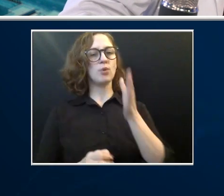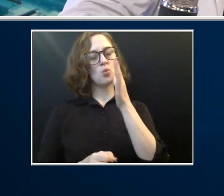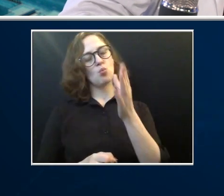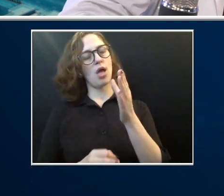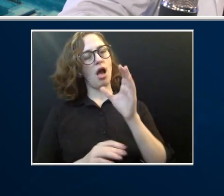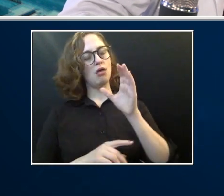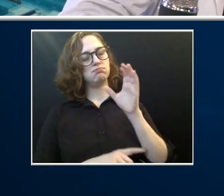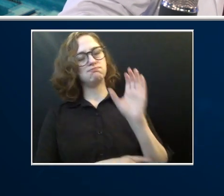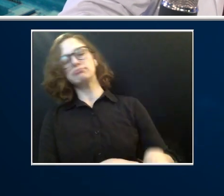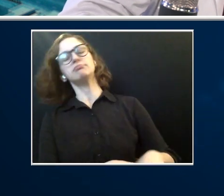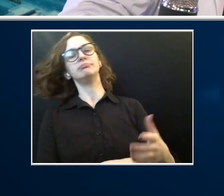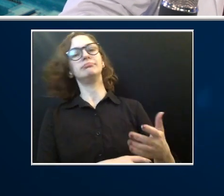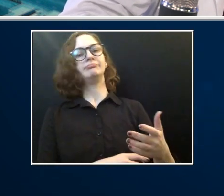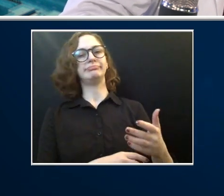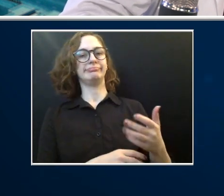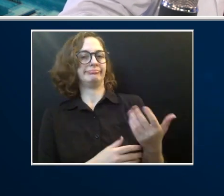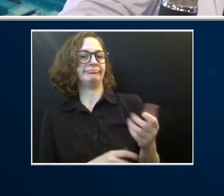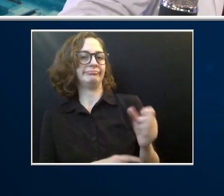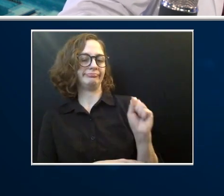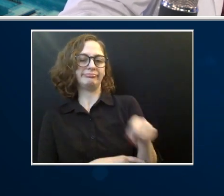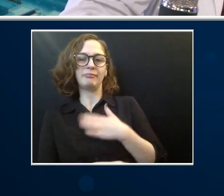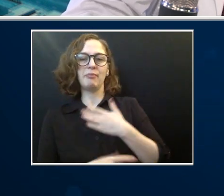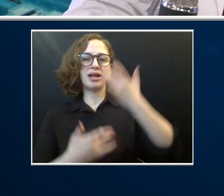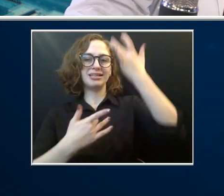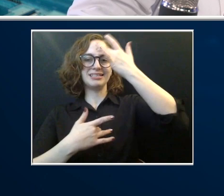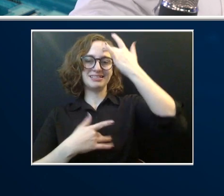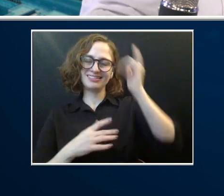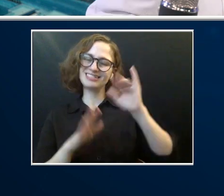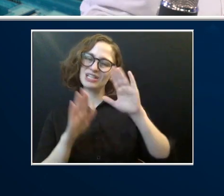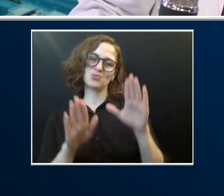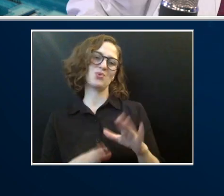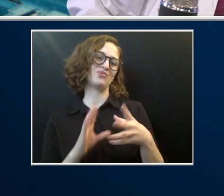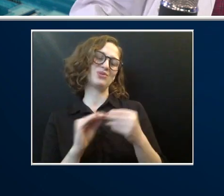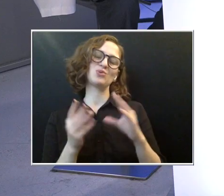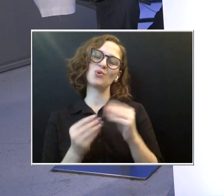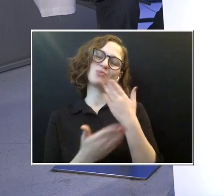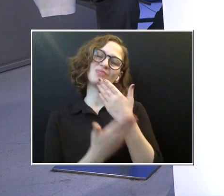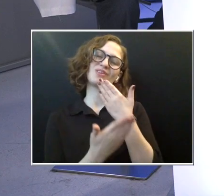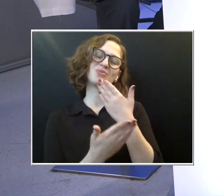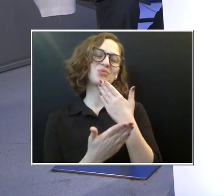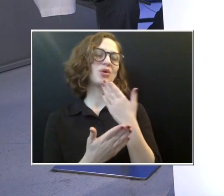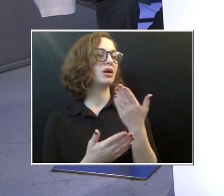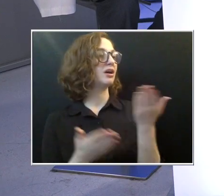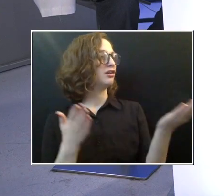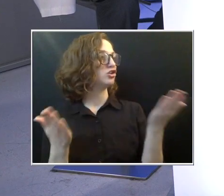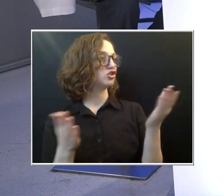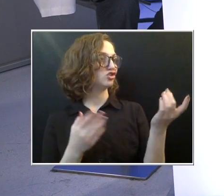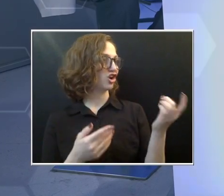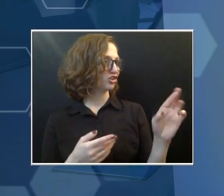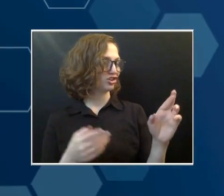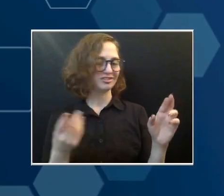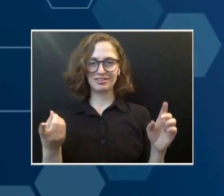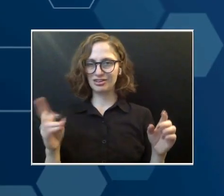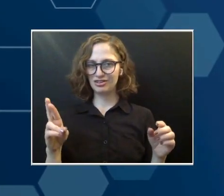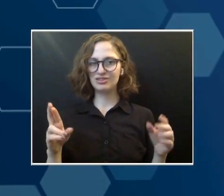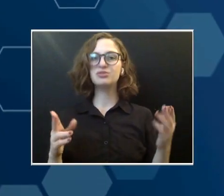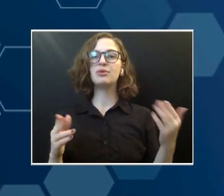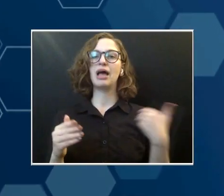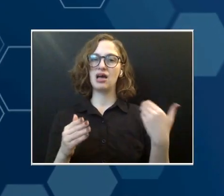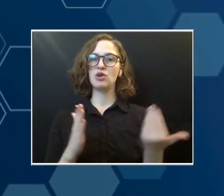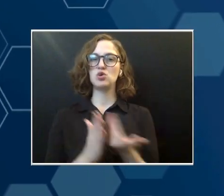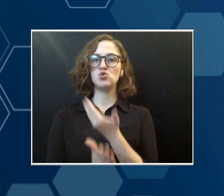just told us a great story, so thank you for that. Dr. Williamson, Dr. Satterwhite, there's a new drug on the horizon.